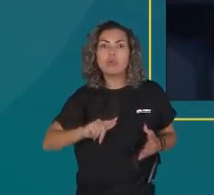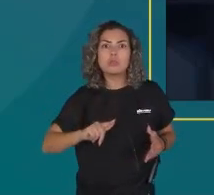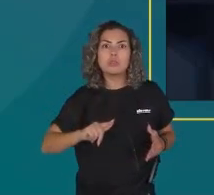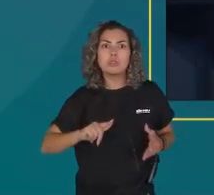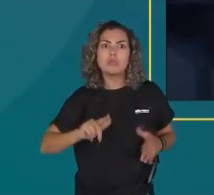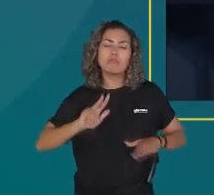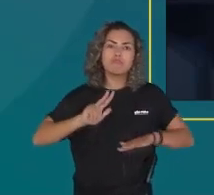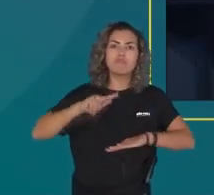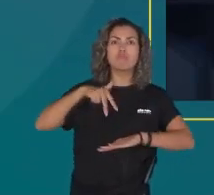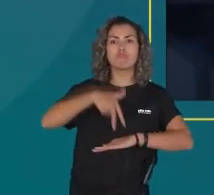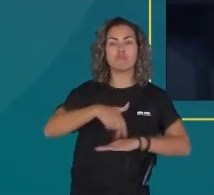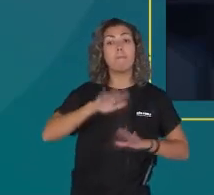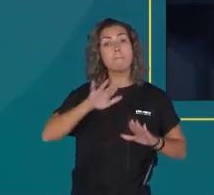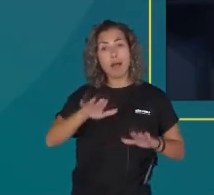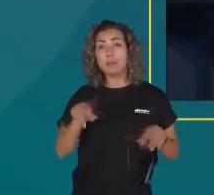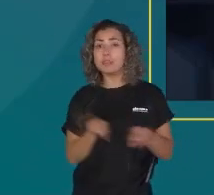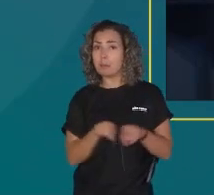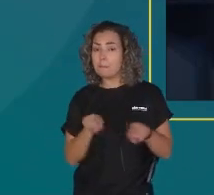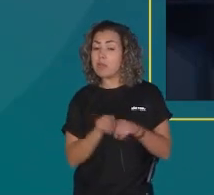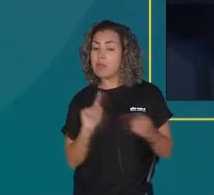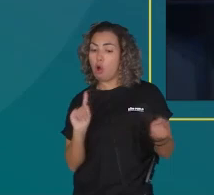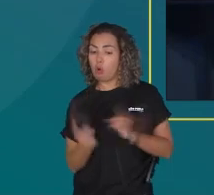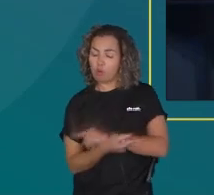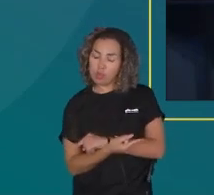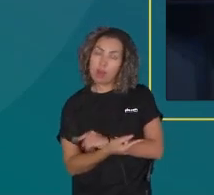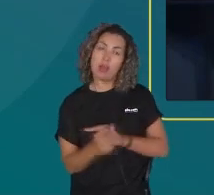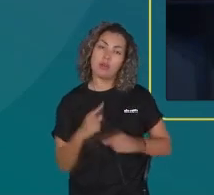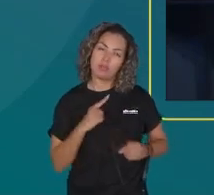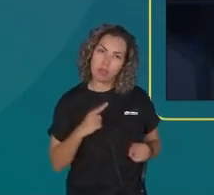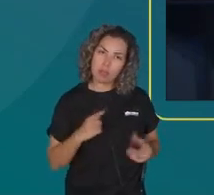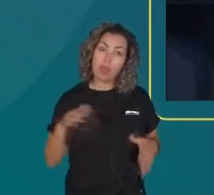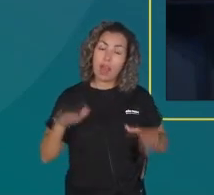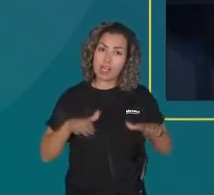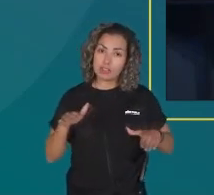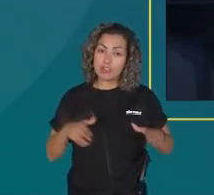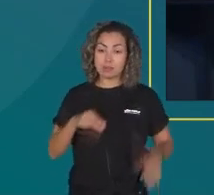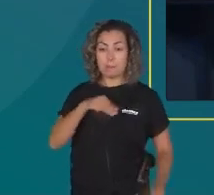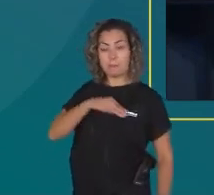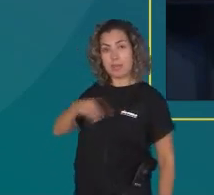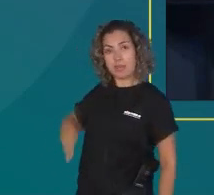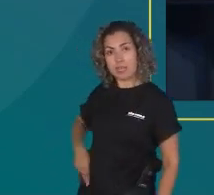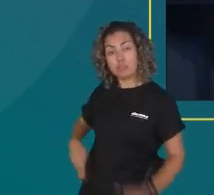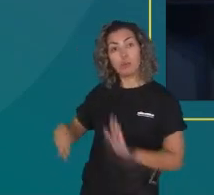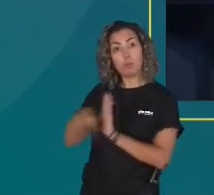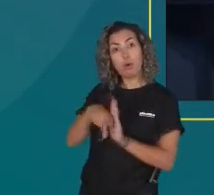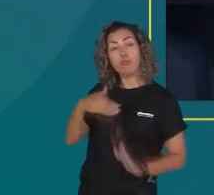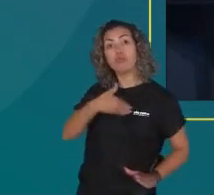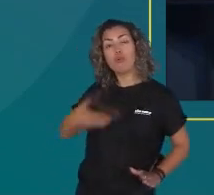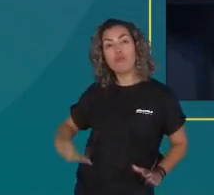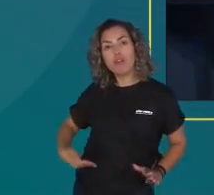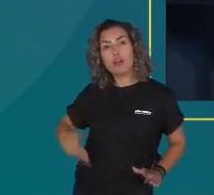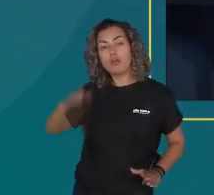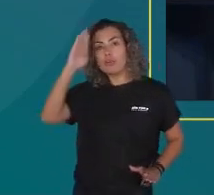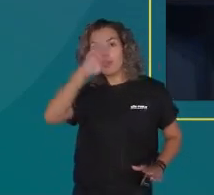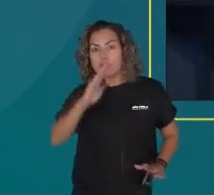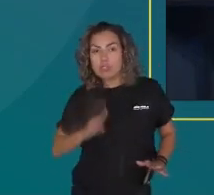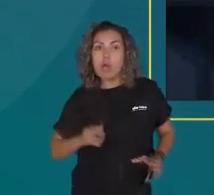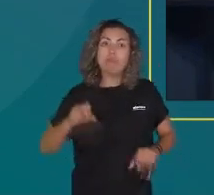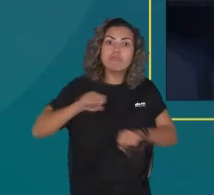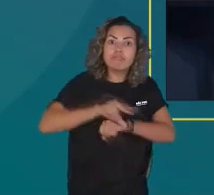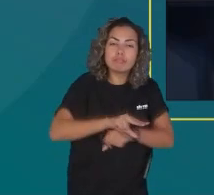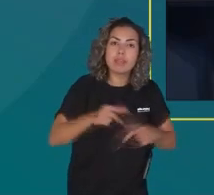happening now, where national government ministers actually come and work in cities because they understand that